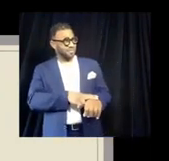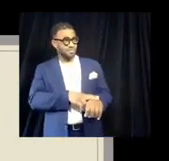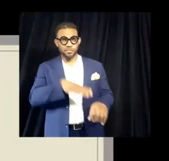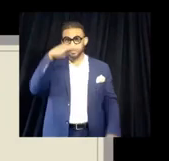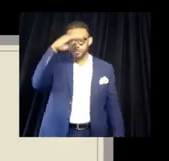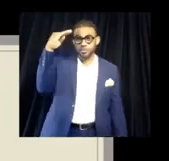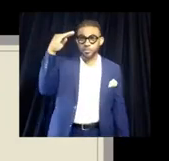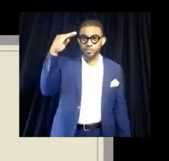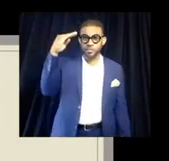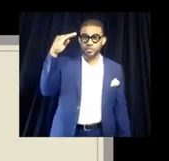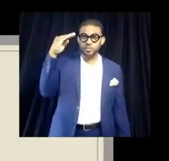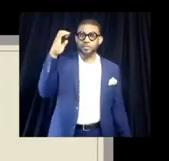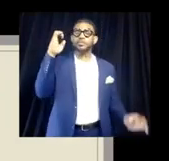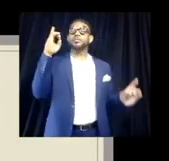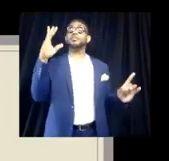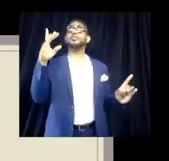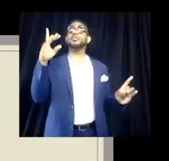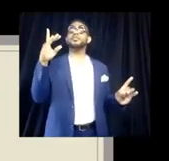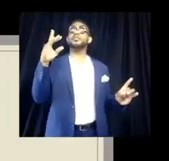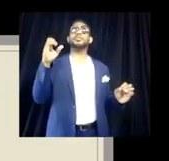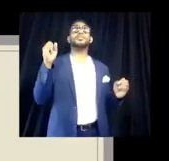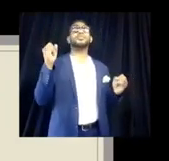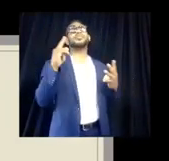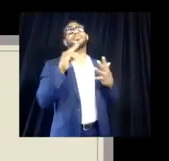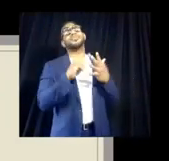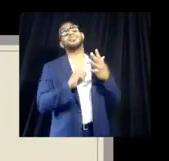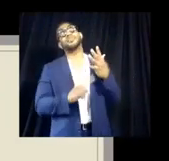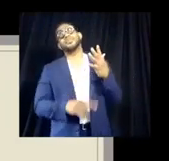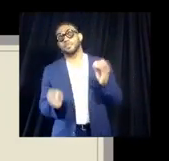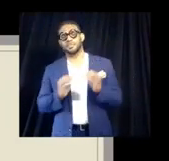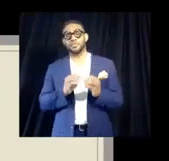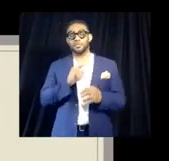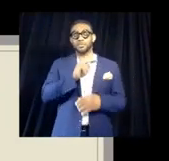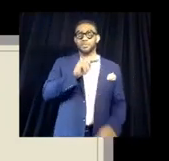natural, Black, educated, and so many more.